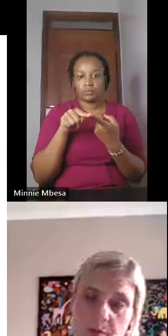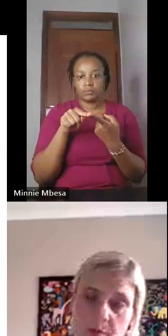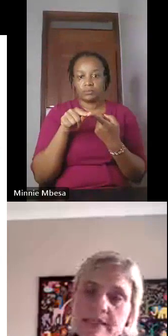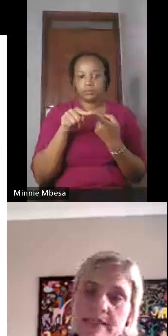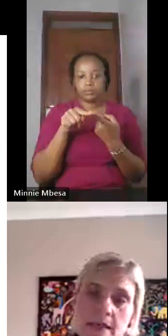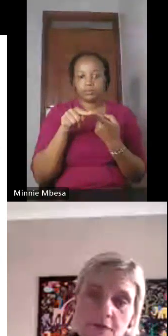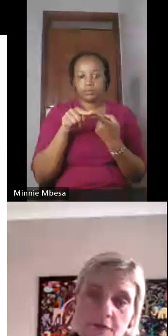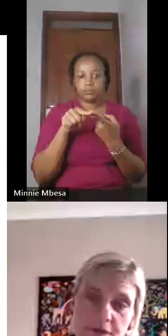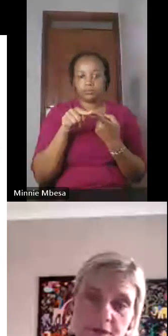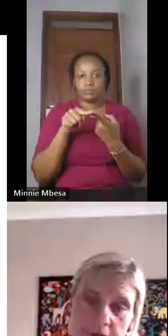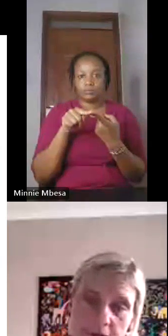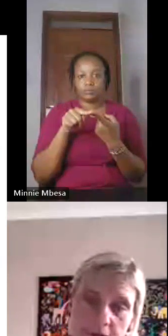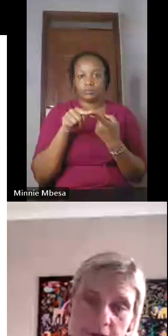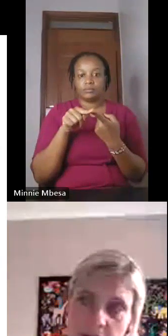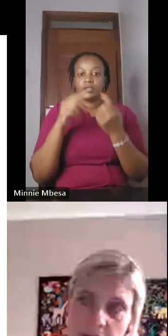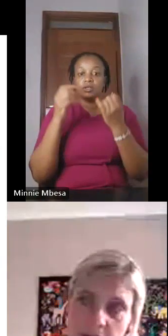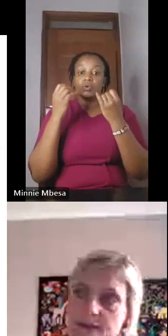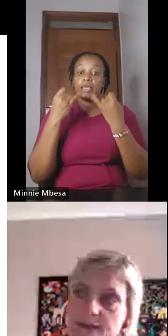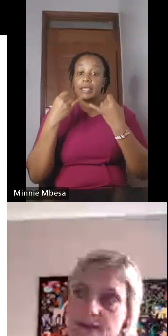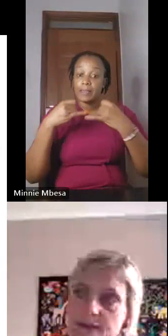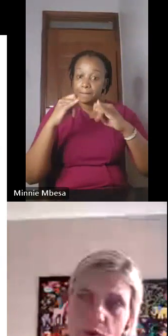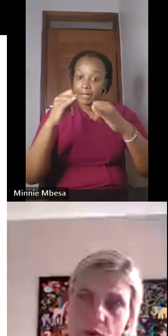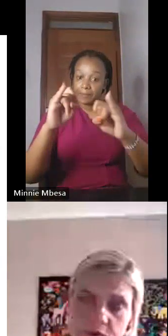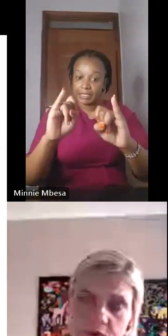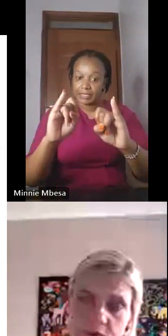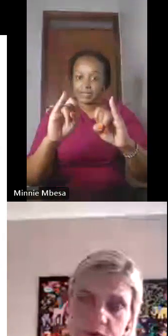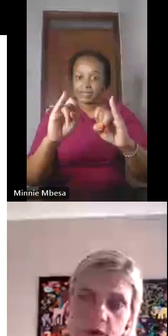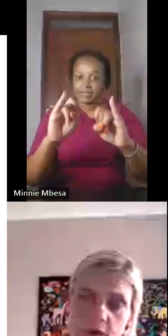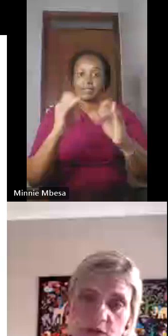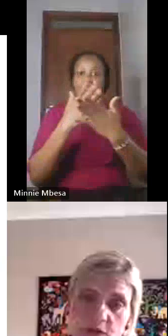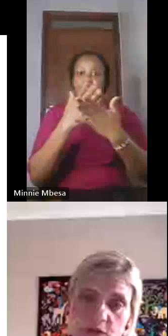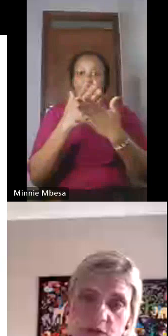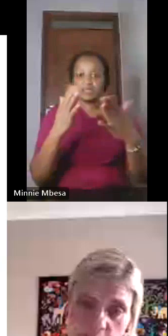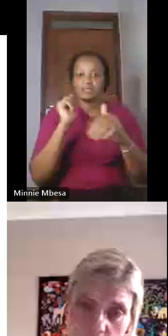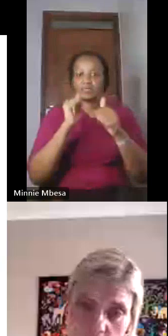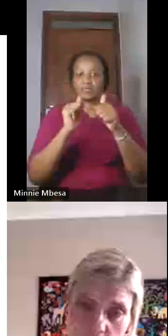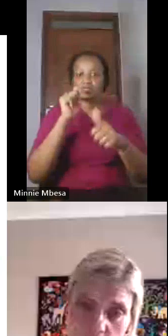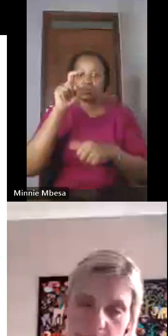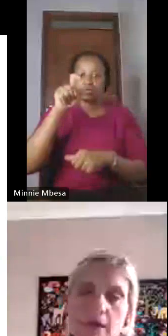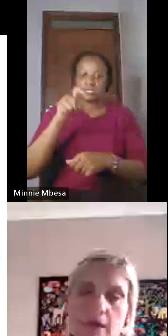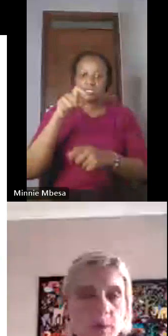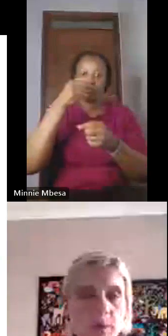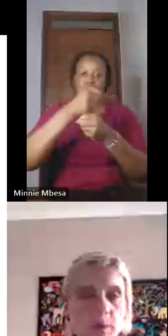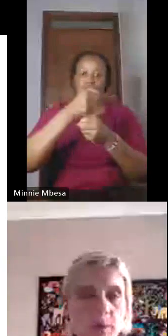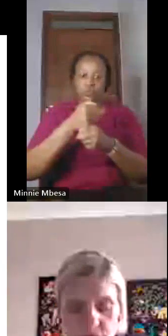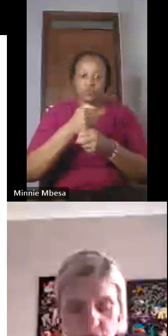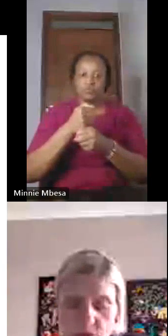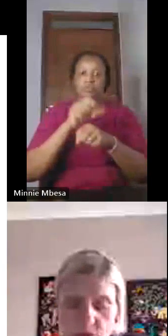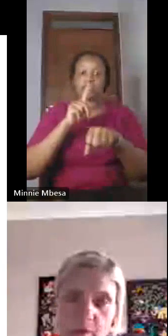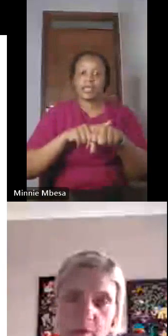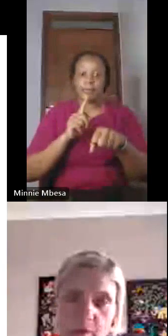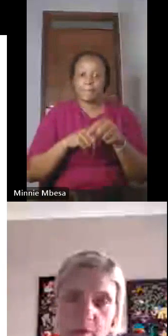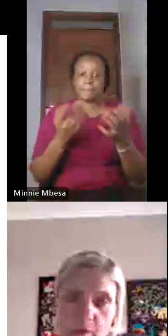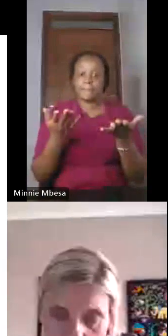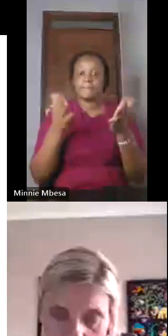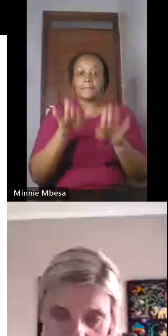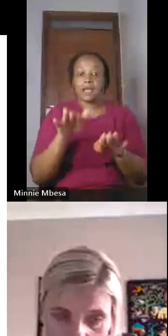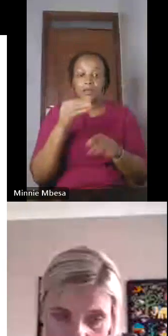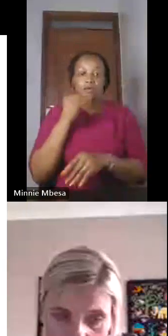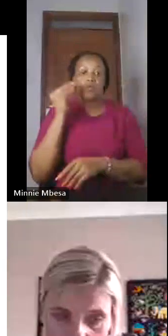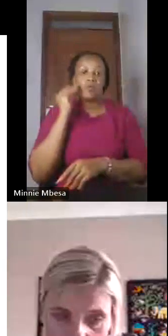to implement the things that you want to do when you return home because your employer